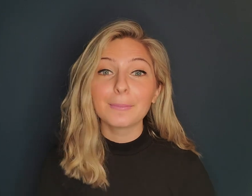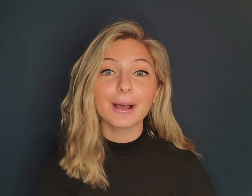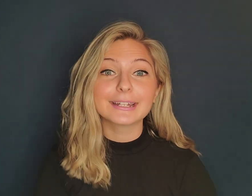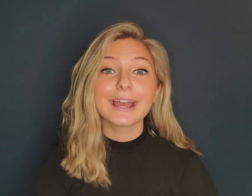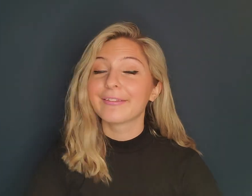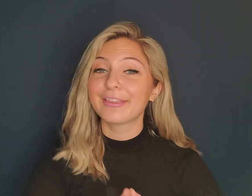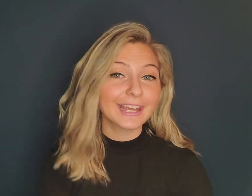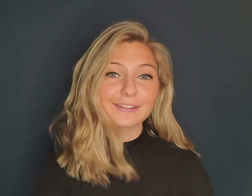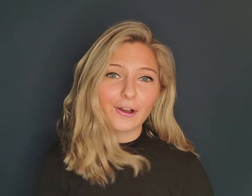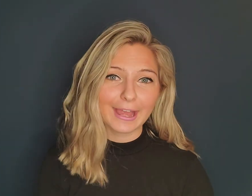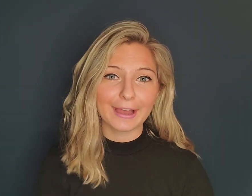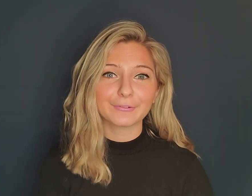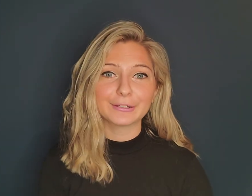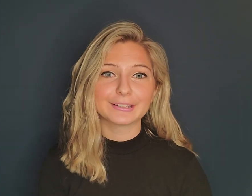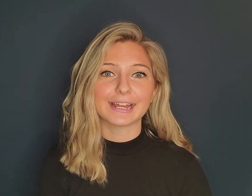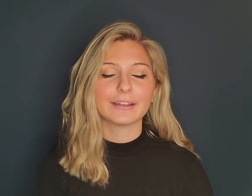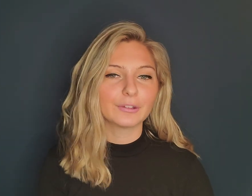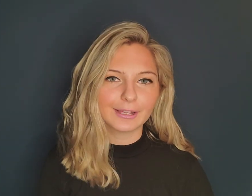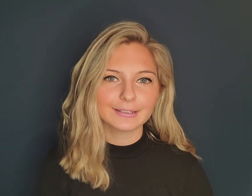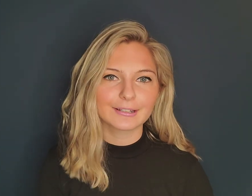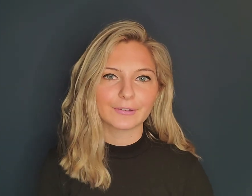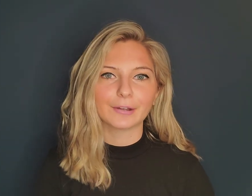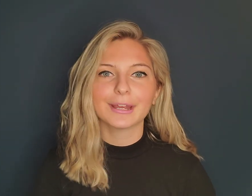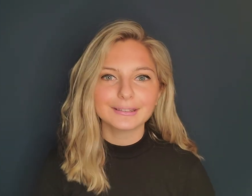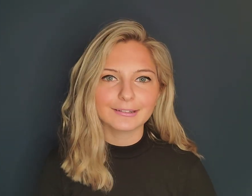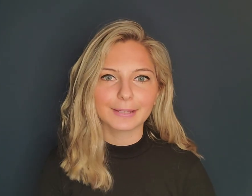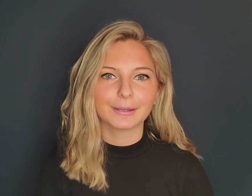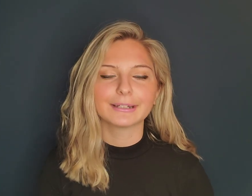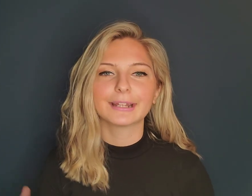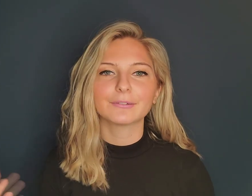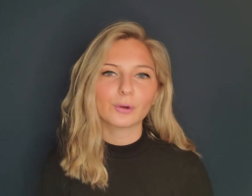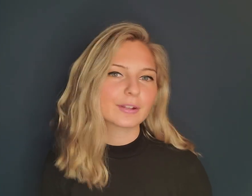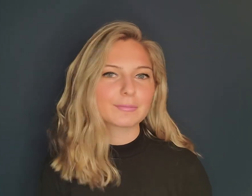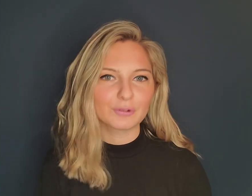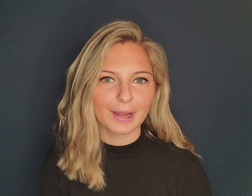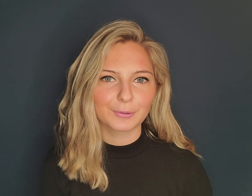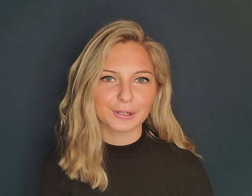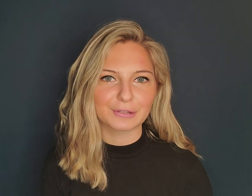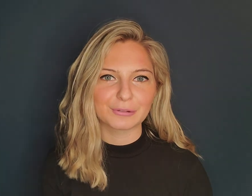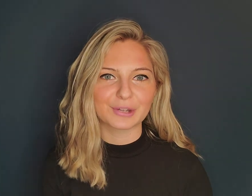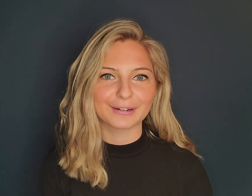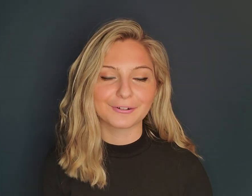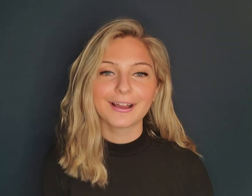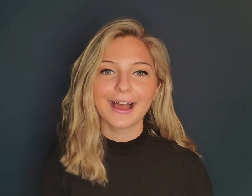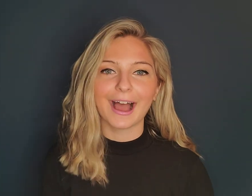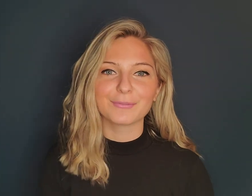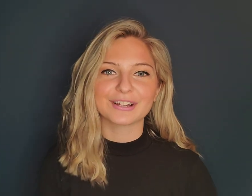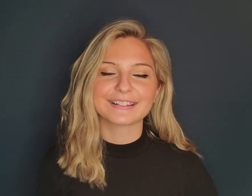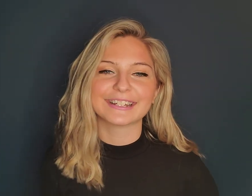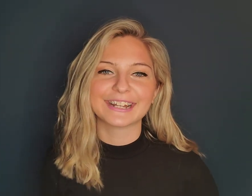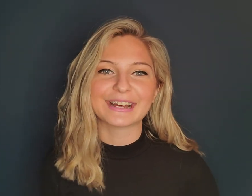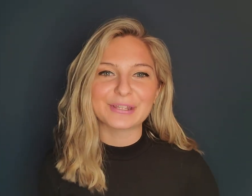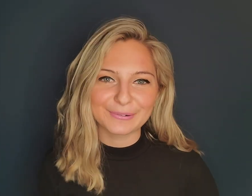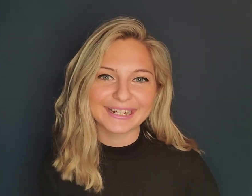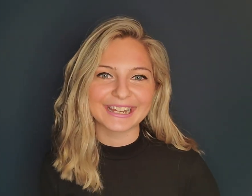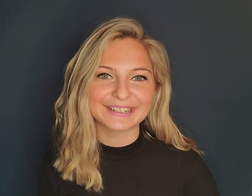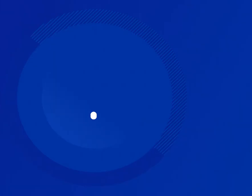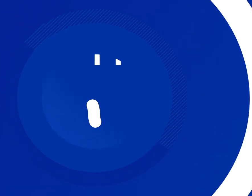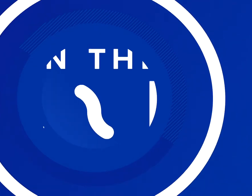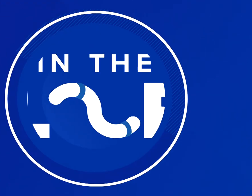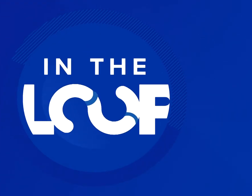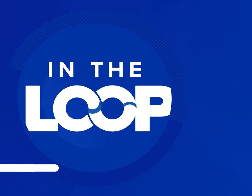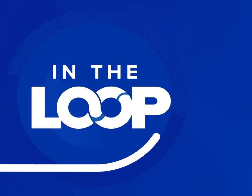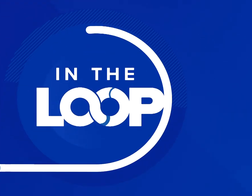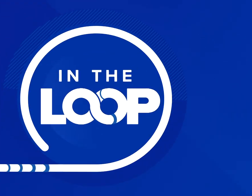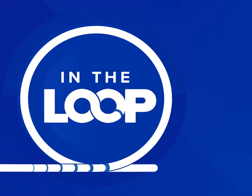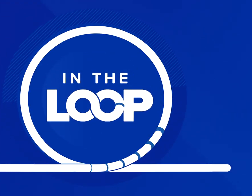need it. But that is all I have for you today. If you like this video, hit that like button. And of course, subscribe to our YouTube channel. I'm Jensen, and now you're in